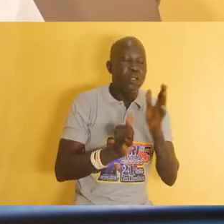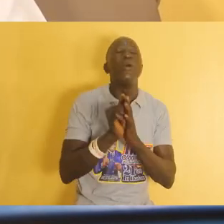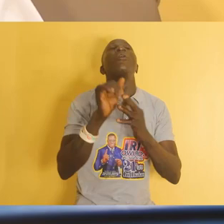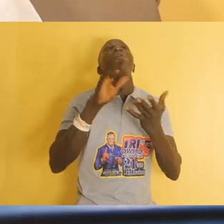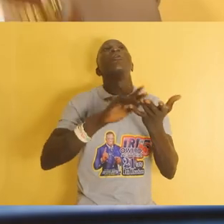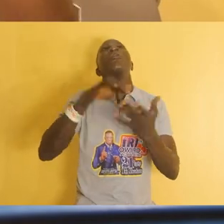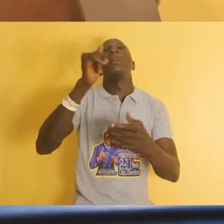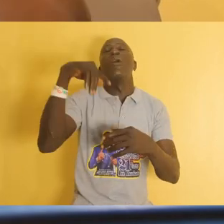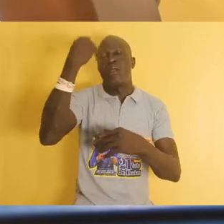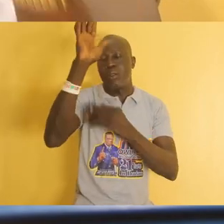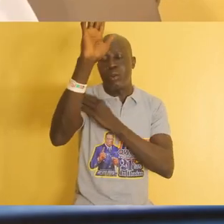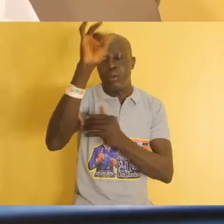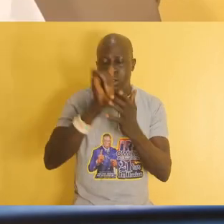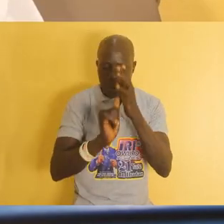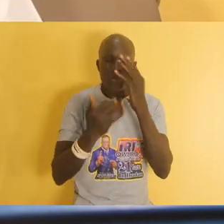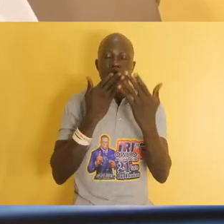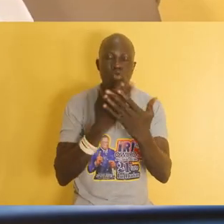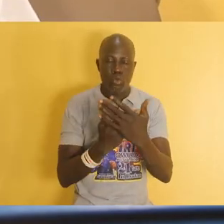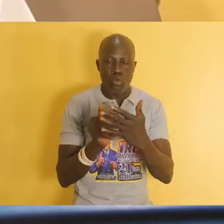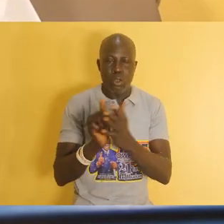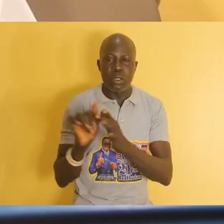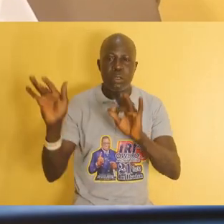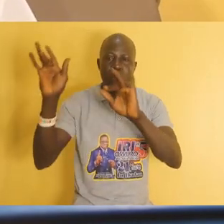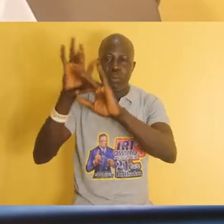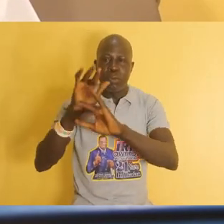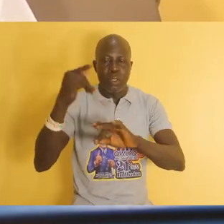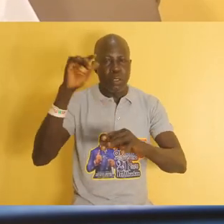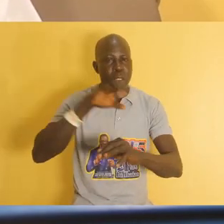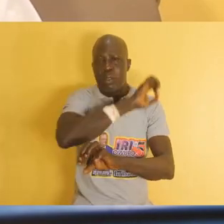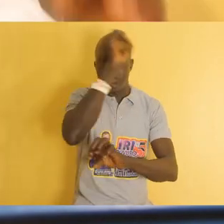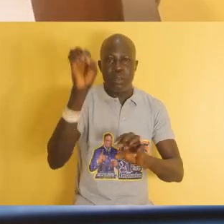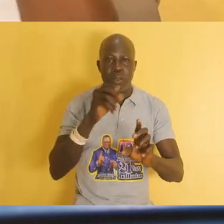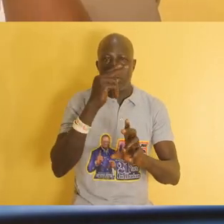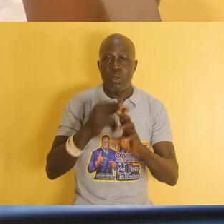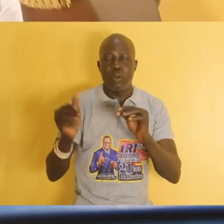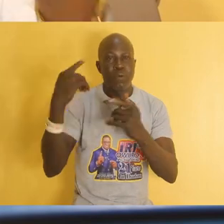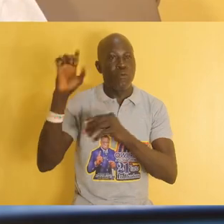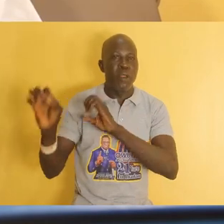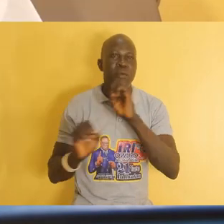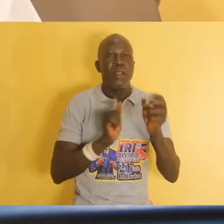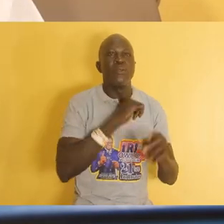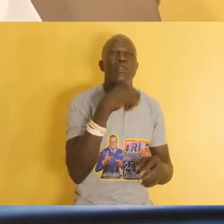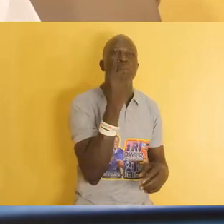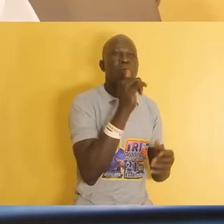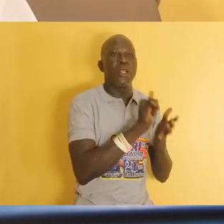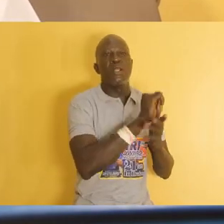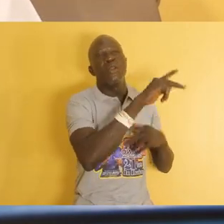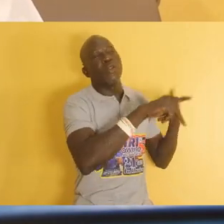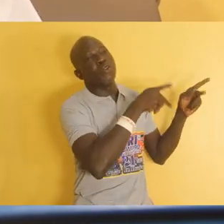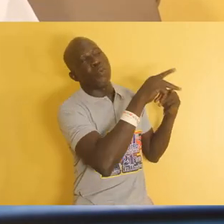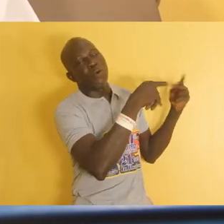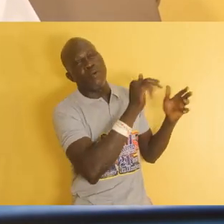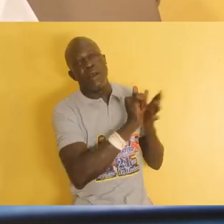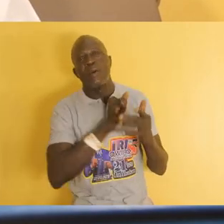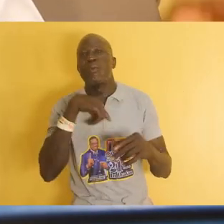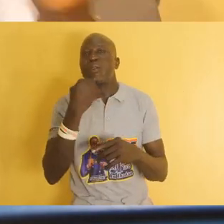lógo. Glorify God. Nítorí tí ó ṣe o. For his good. Torí àánú ẹ̀ bó láyé láyé. I express my prayer forever. Ẹ jẹ́ kí n sọ̀rọ̀ bí wòlíì. Let me speak as prophet. Èmi sọ fún ọba